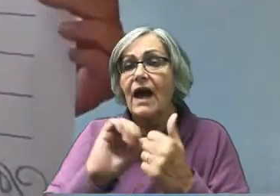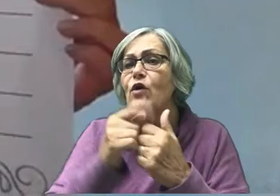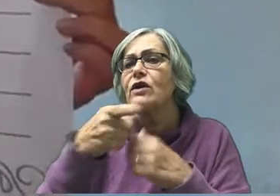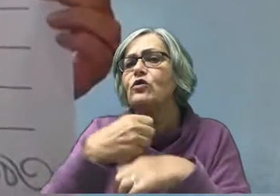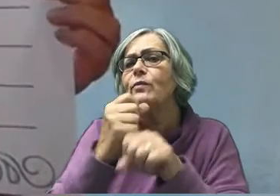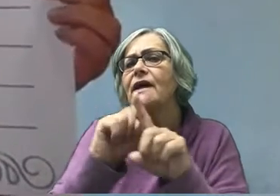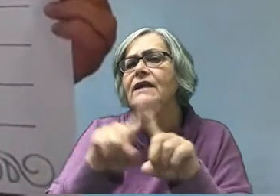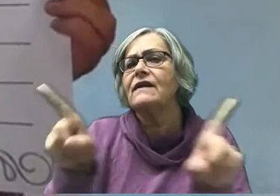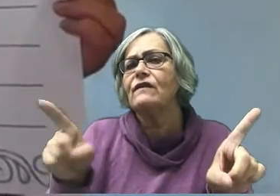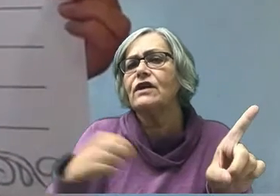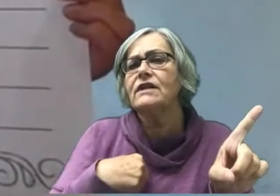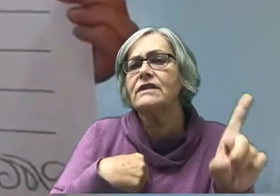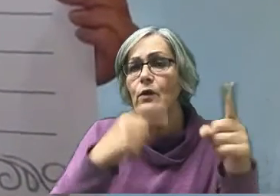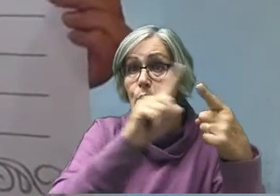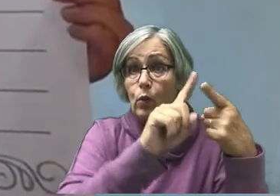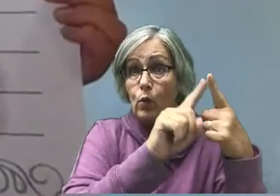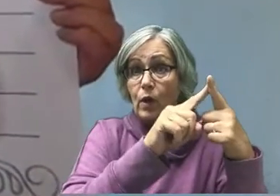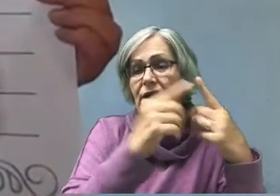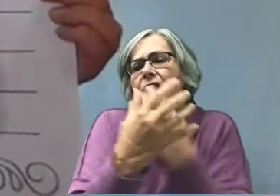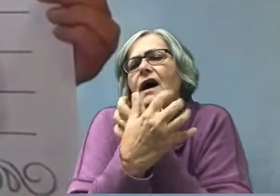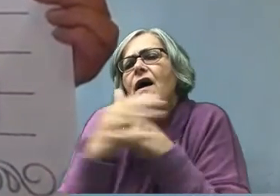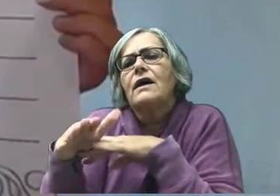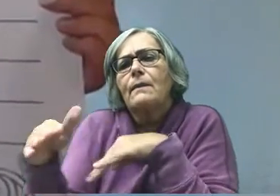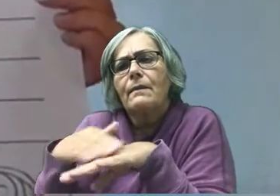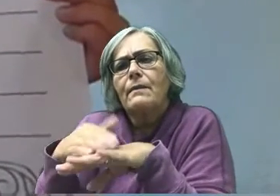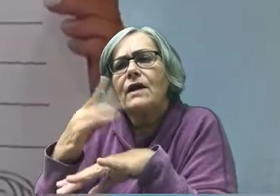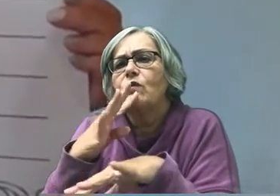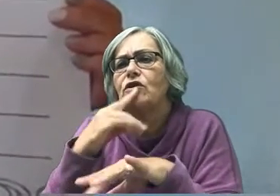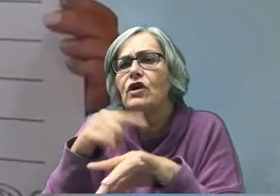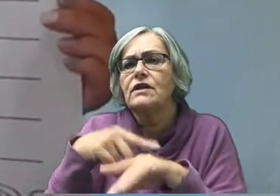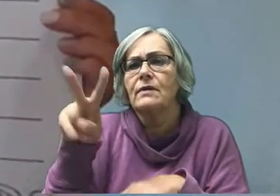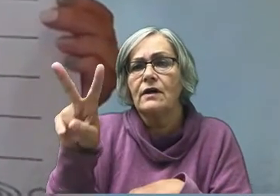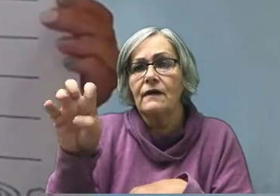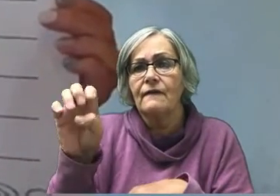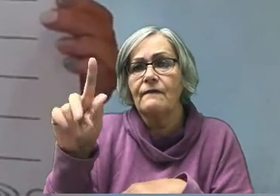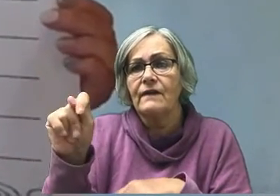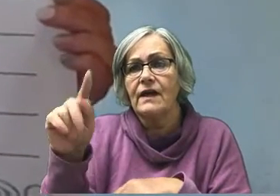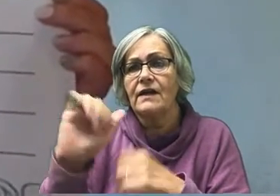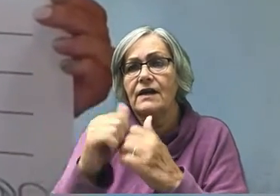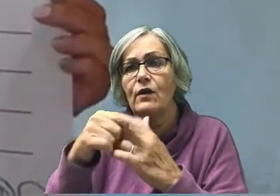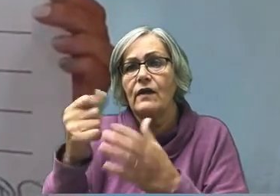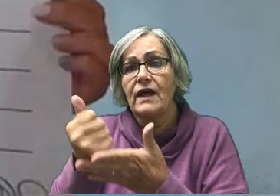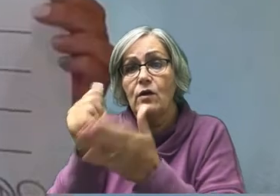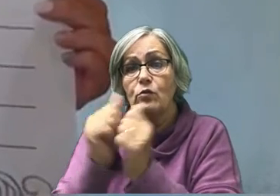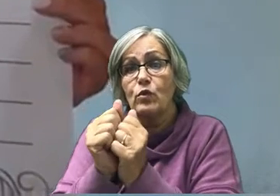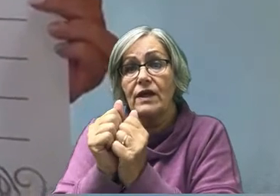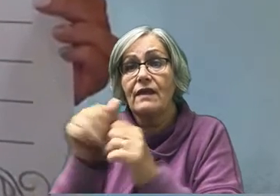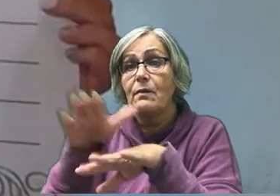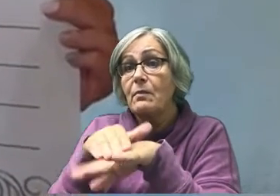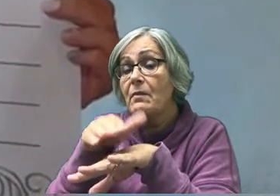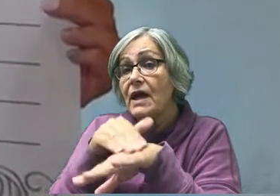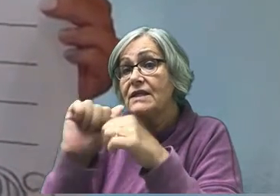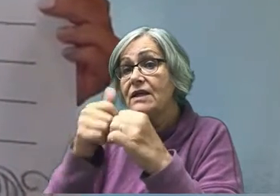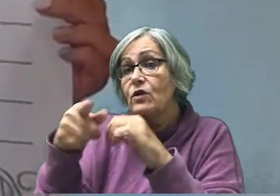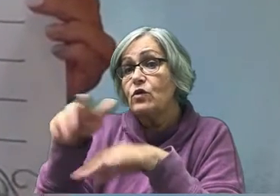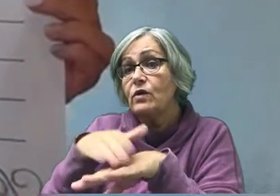make a difference? I wrote hug a pet. Okay, we talked about those veterinarians and how they help with pets and how you